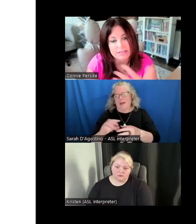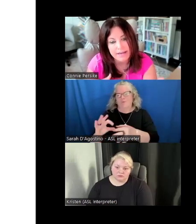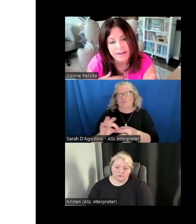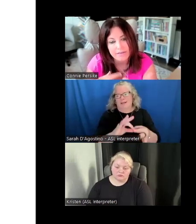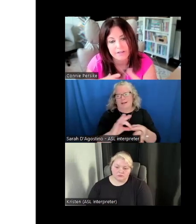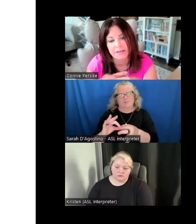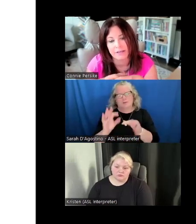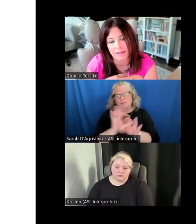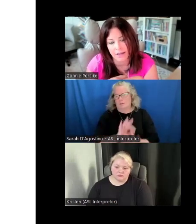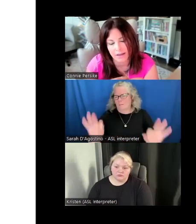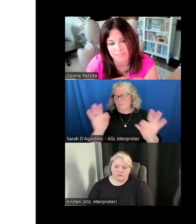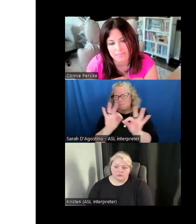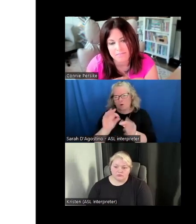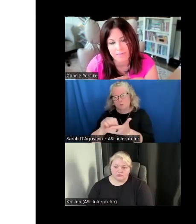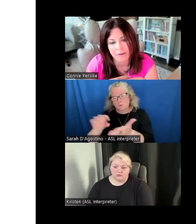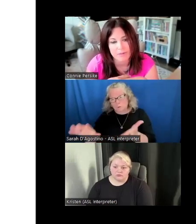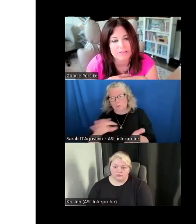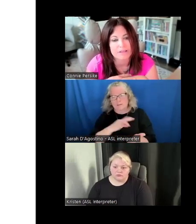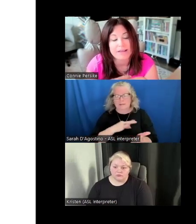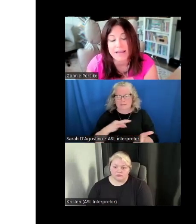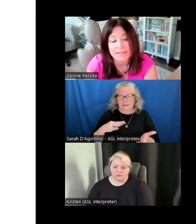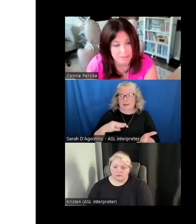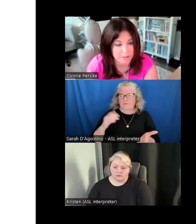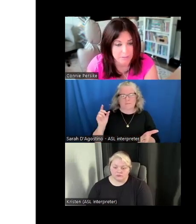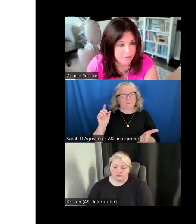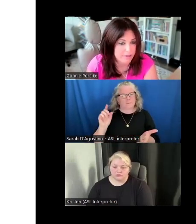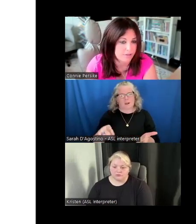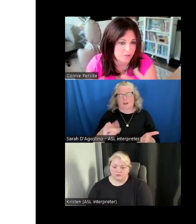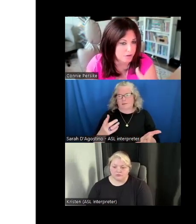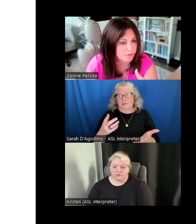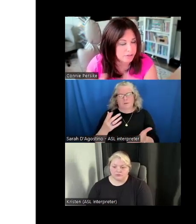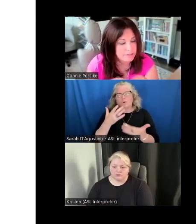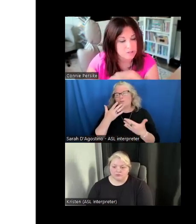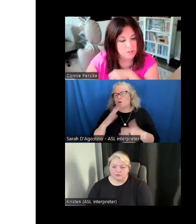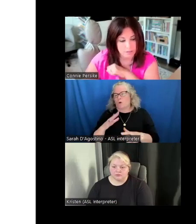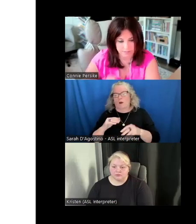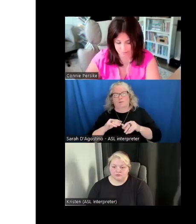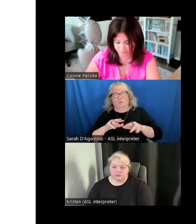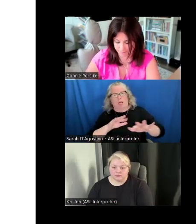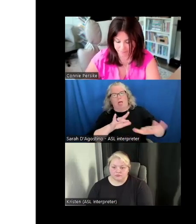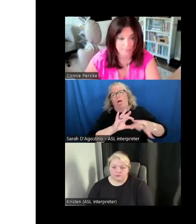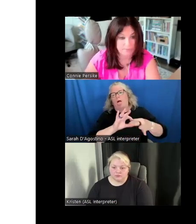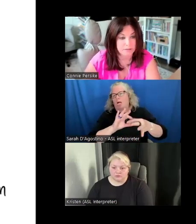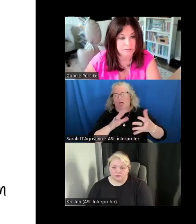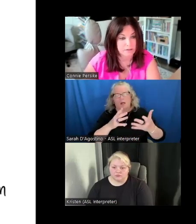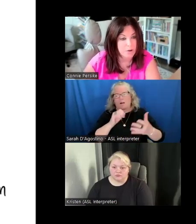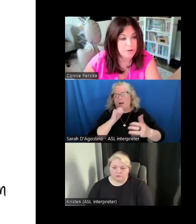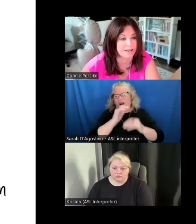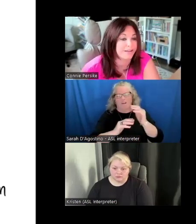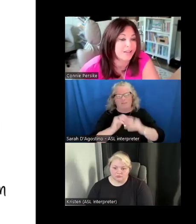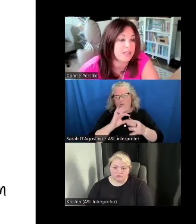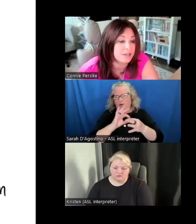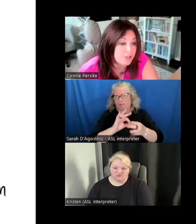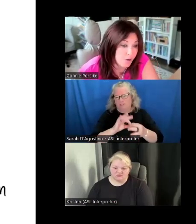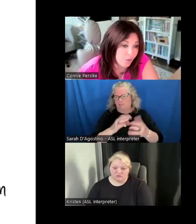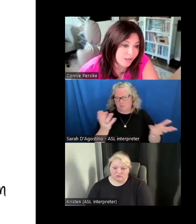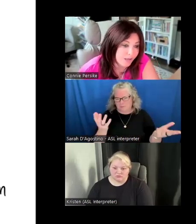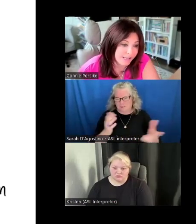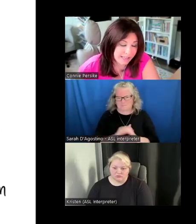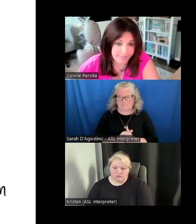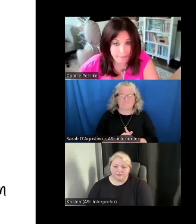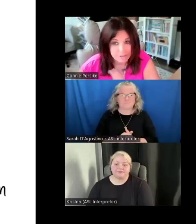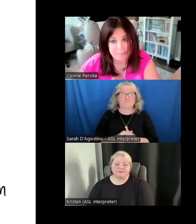and staff, that the last thing we want are strained relationships. Okay,